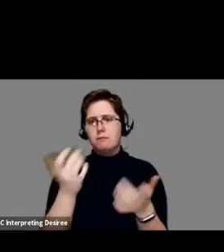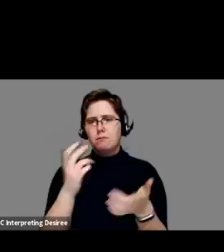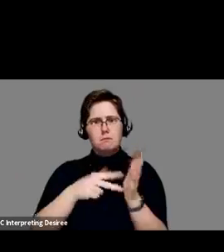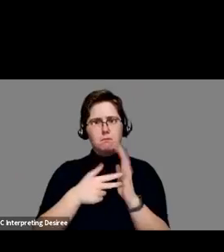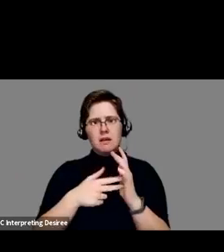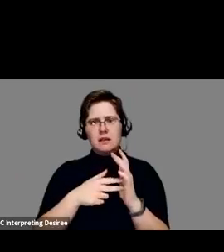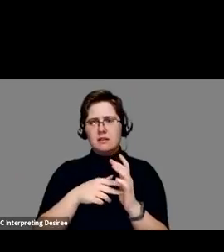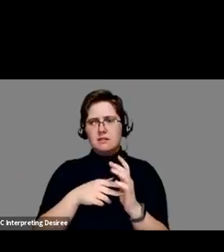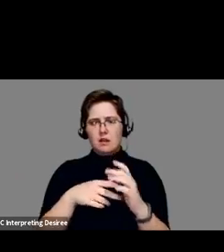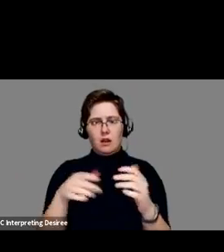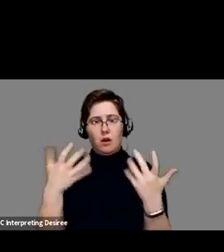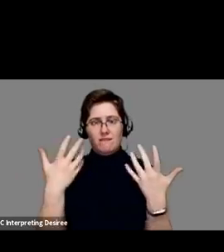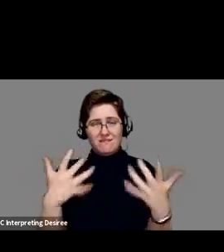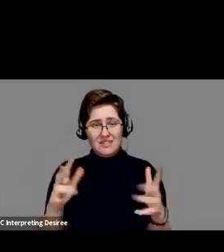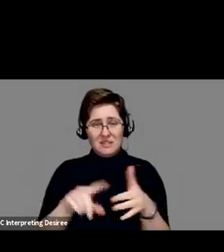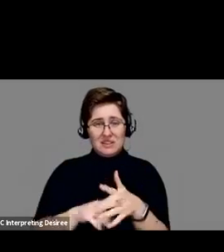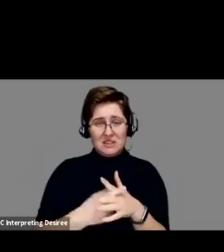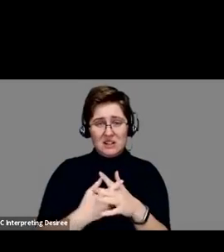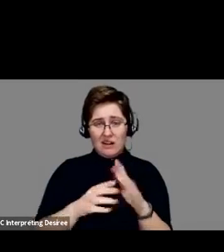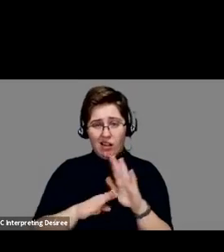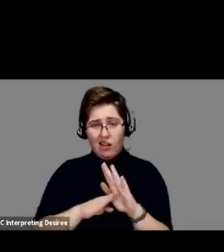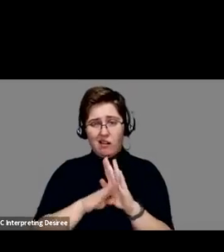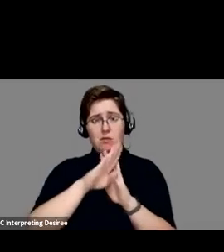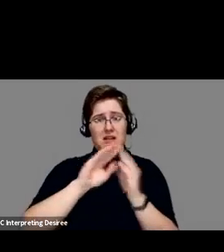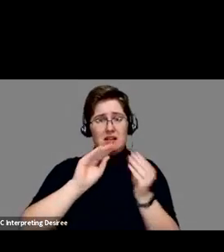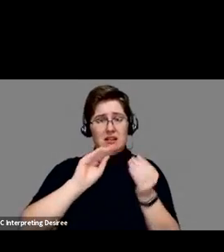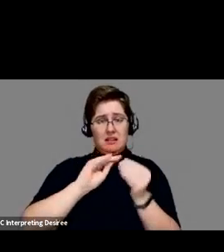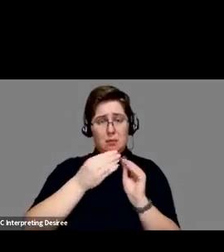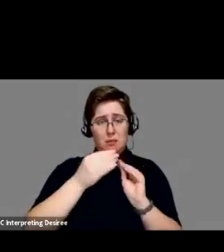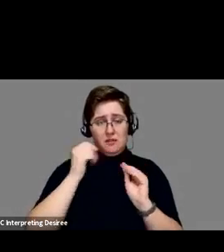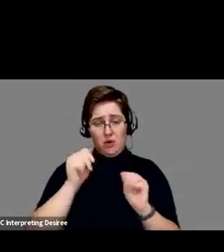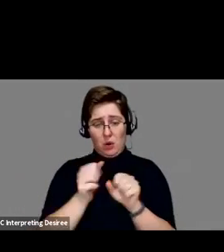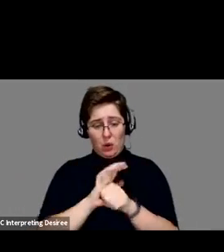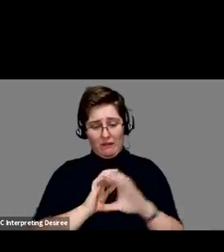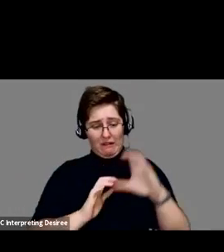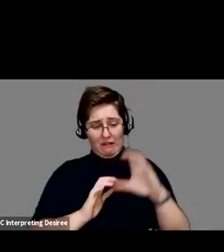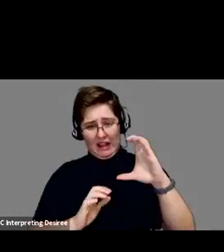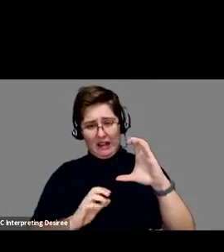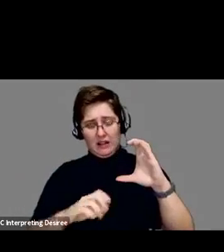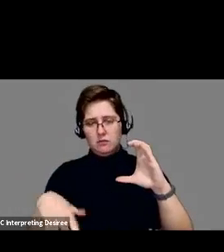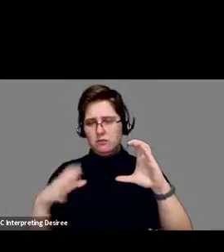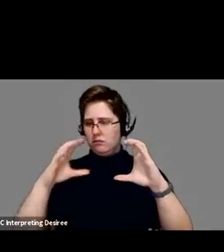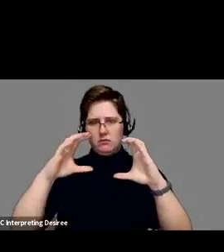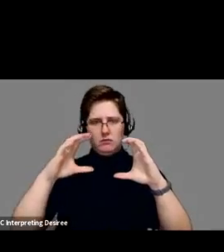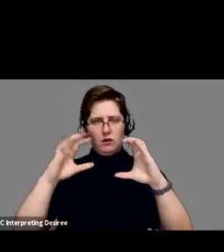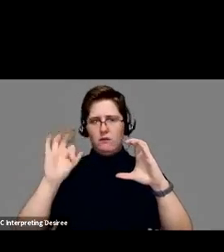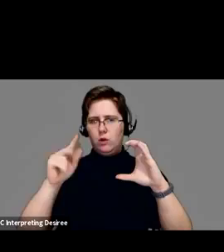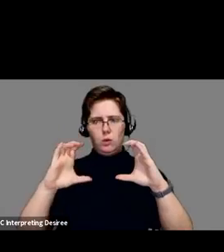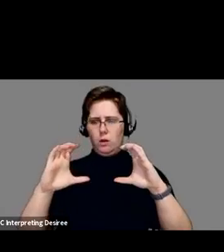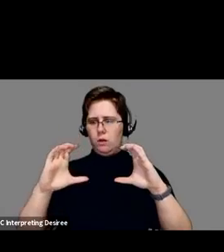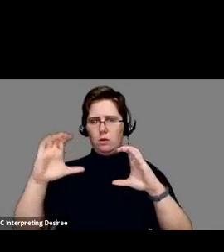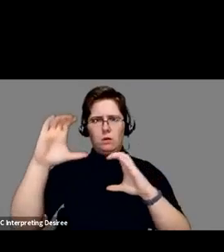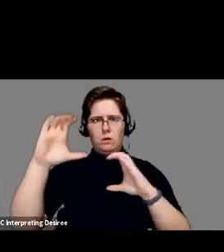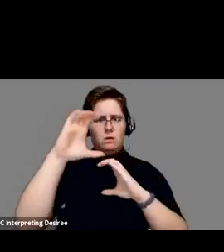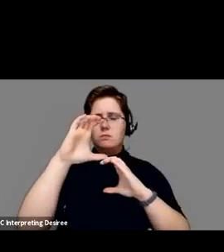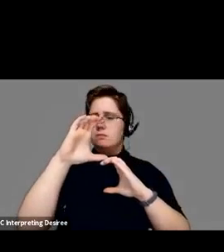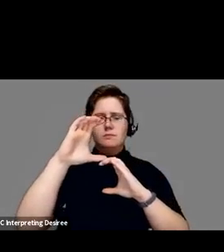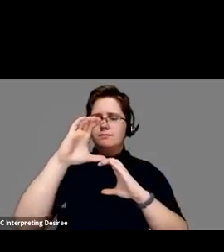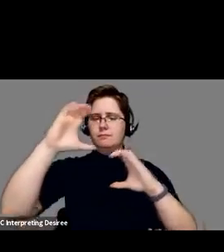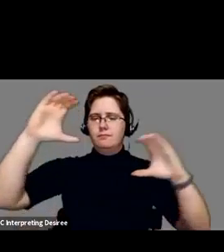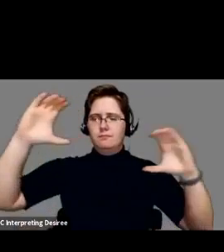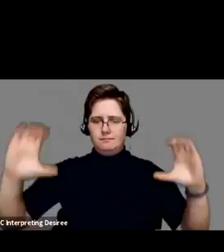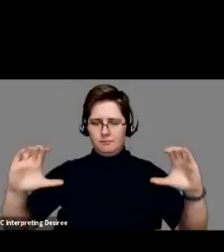an already beginning to peak COVID pandemic. So I look at